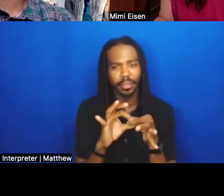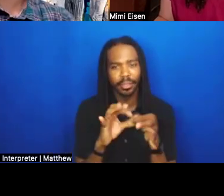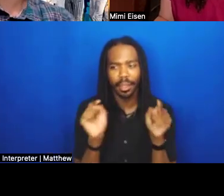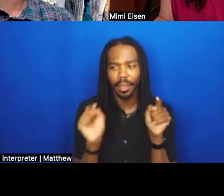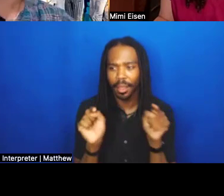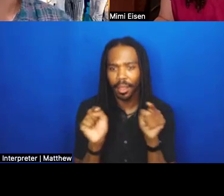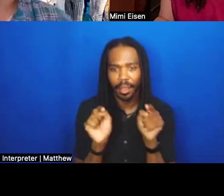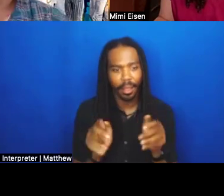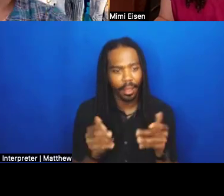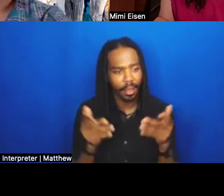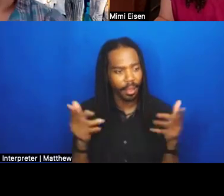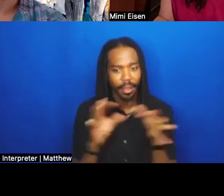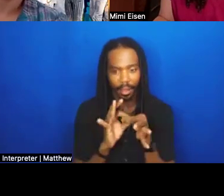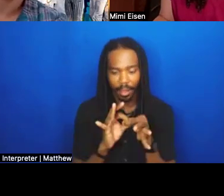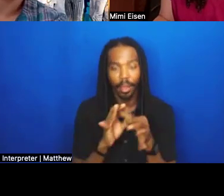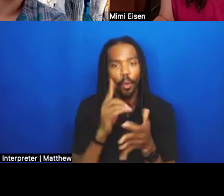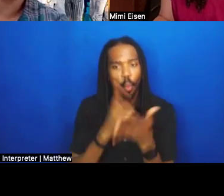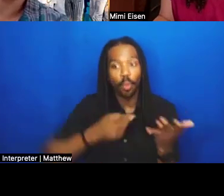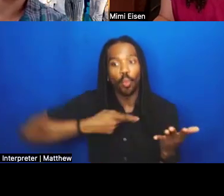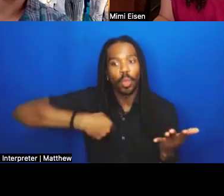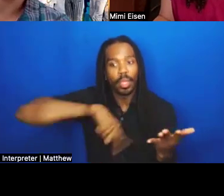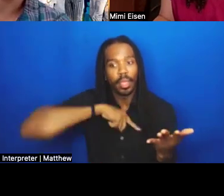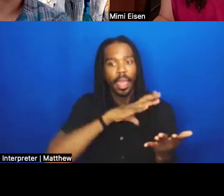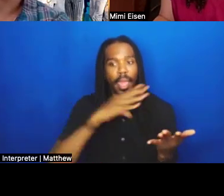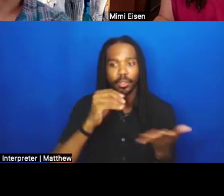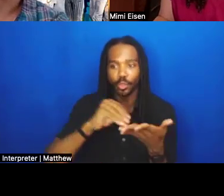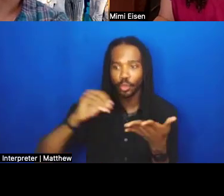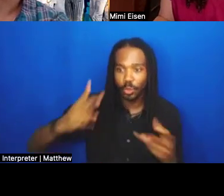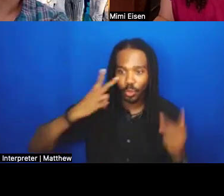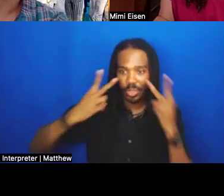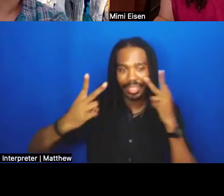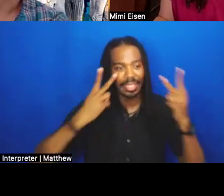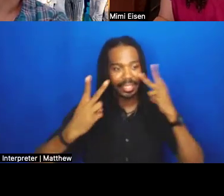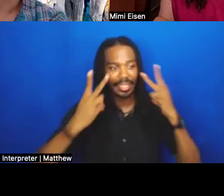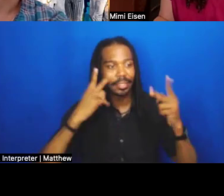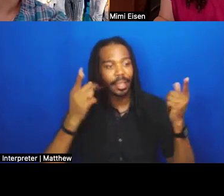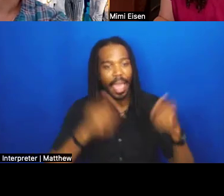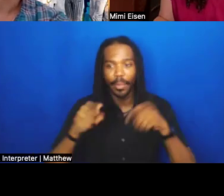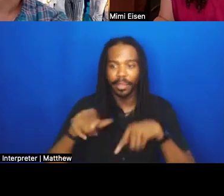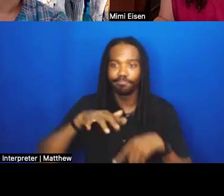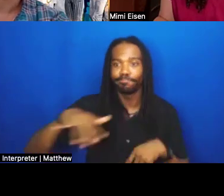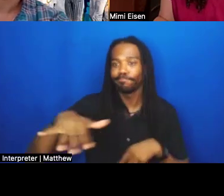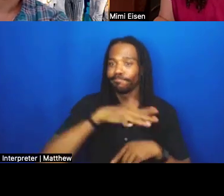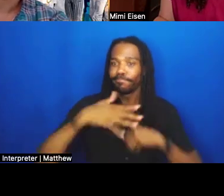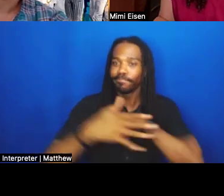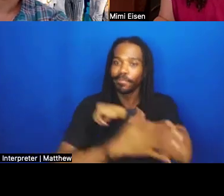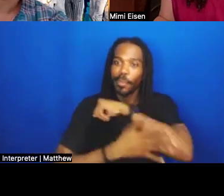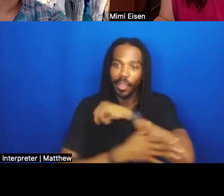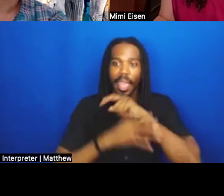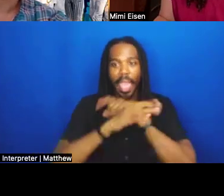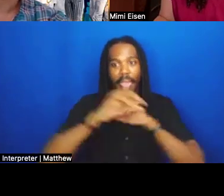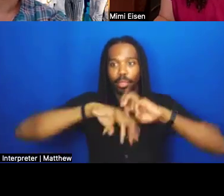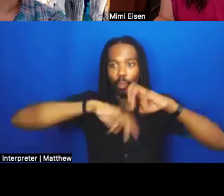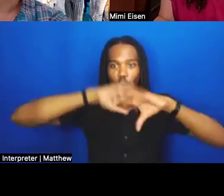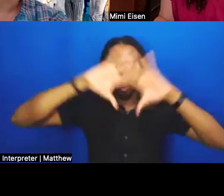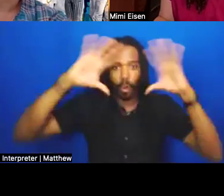our students are seeing happening in this country and in this world. Lastly, I just want to